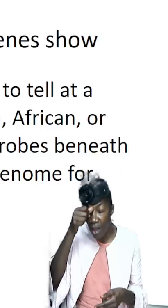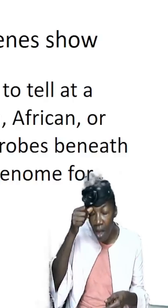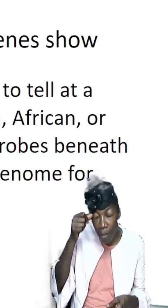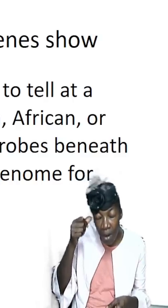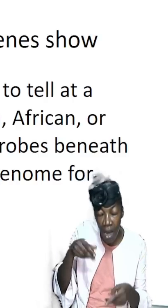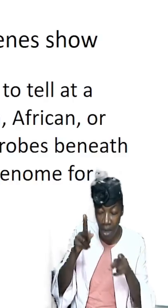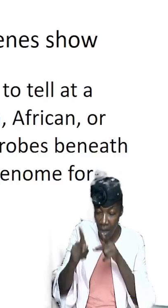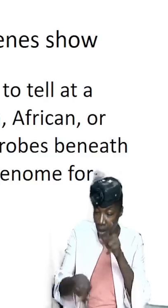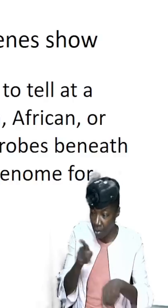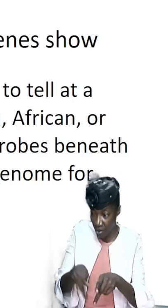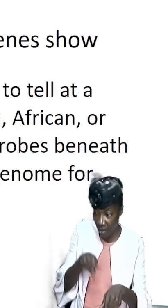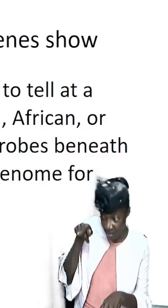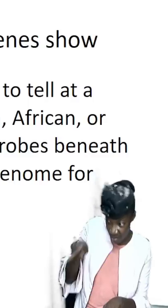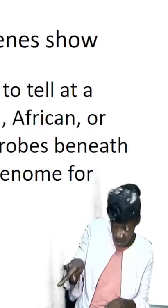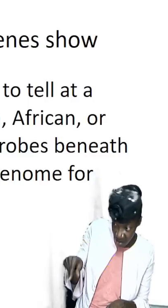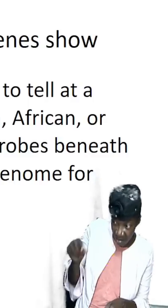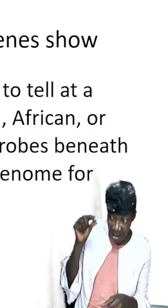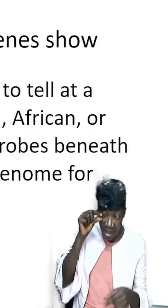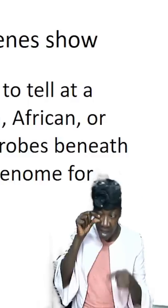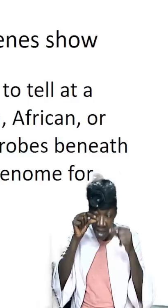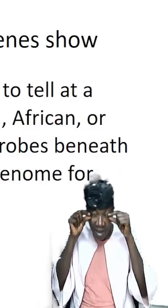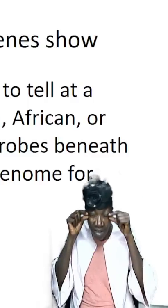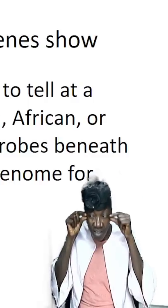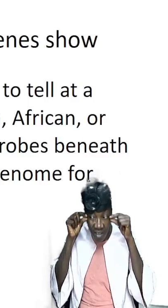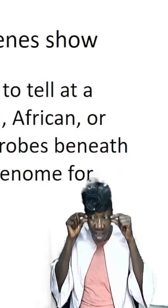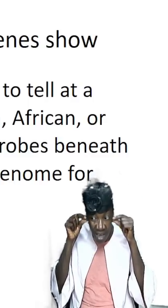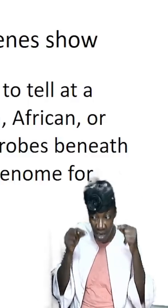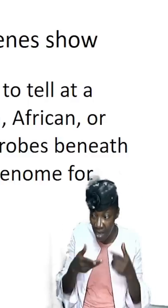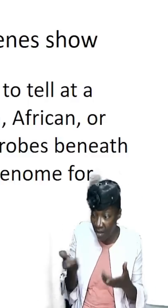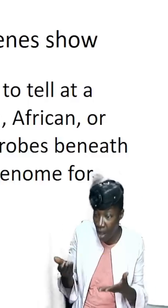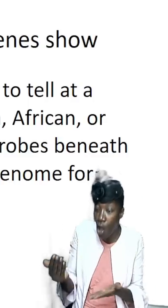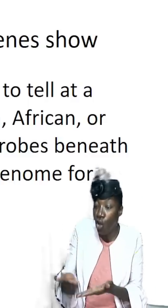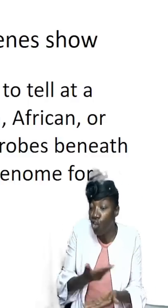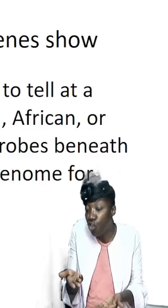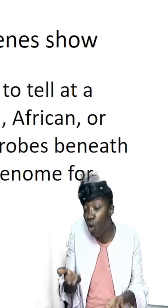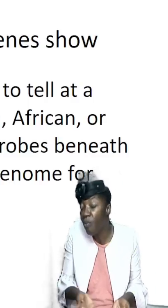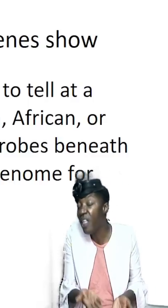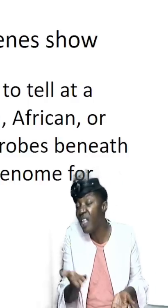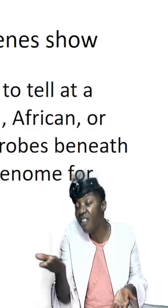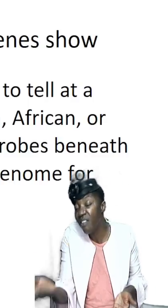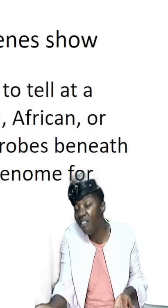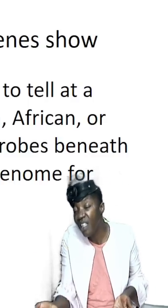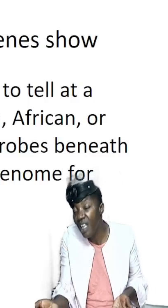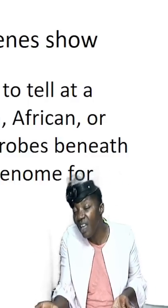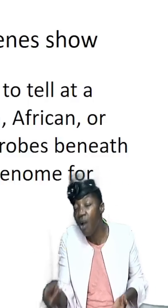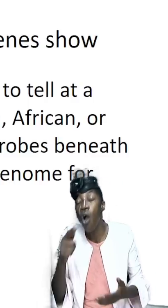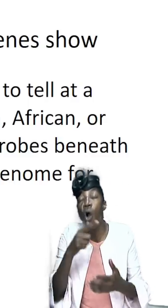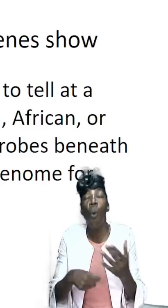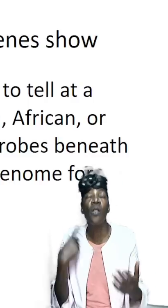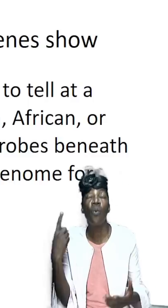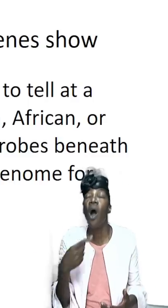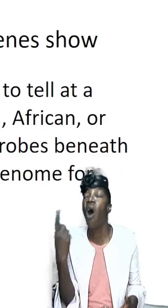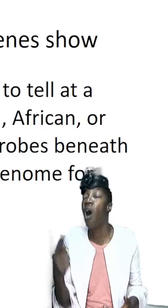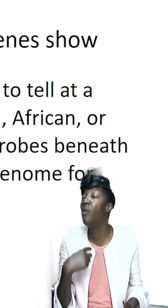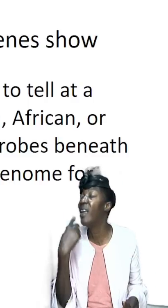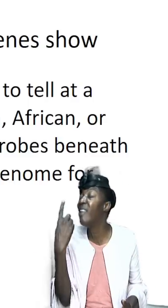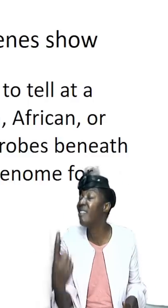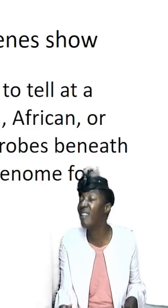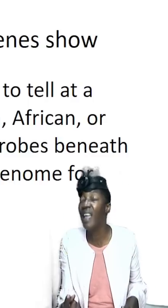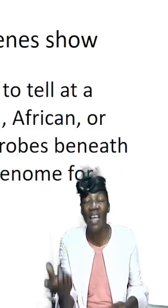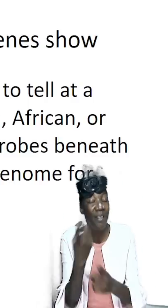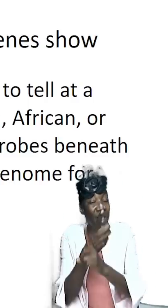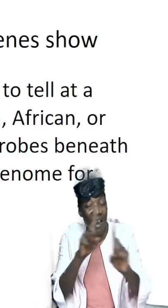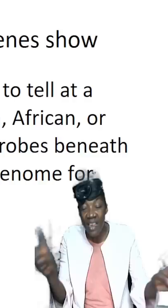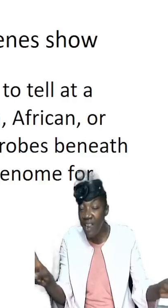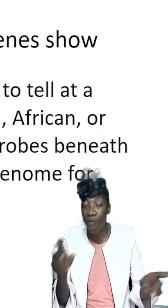this man being an Asian, whether a Chinese man and so forth. Something must be there. Based on what we have always been told, that there are different races and